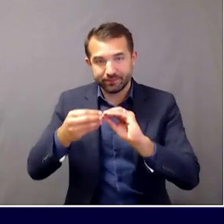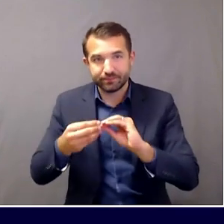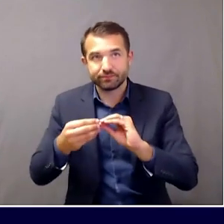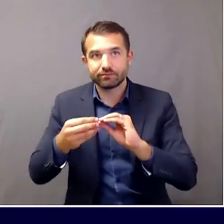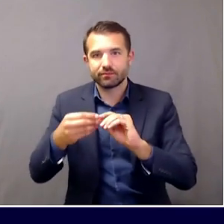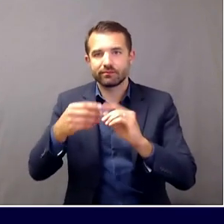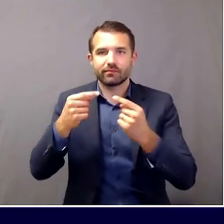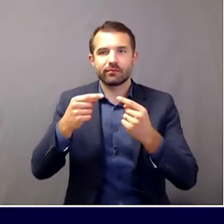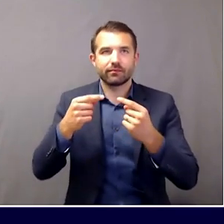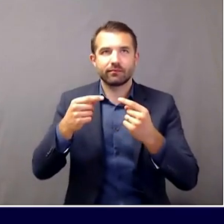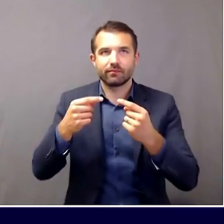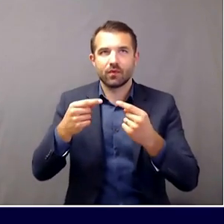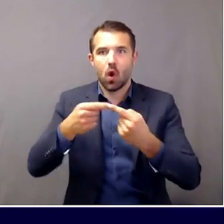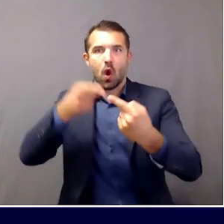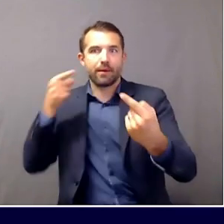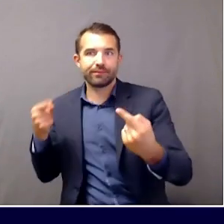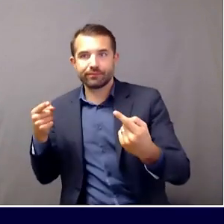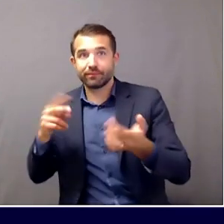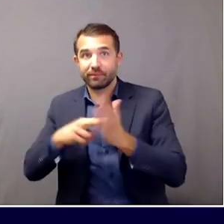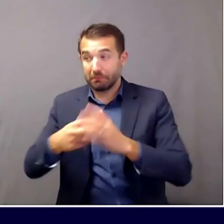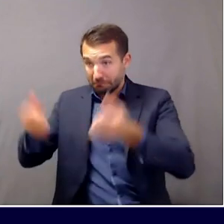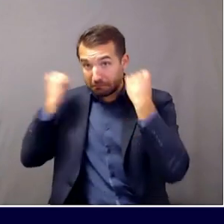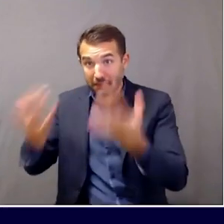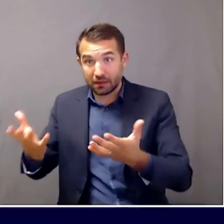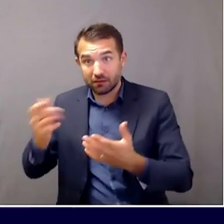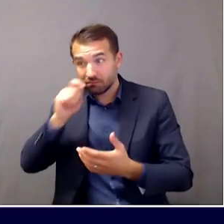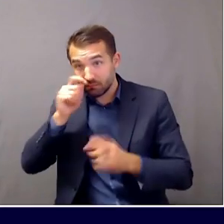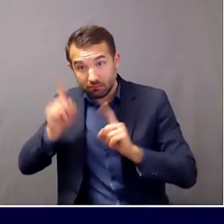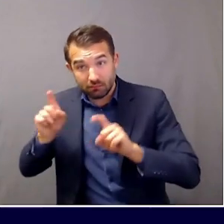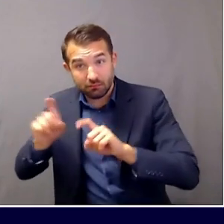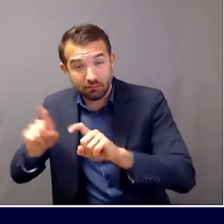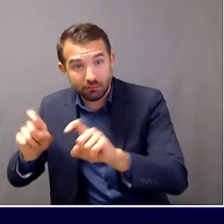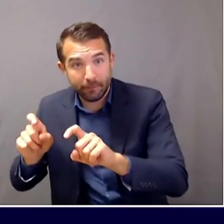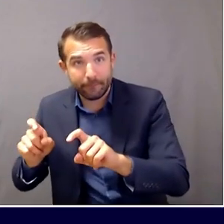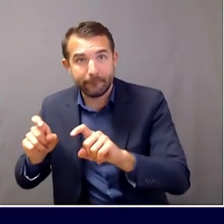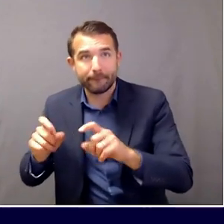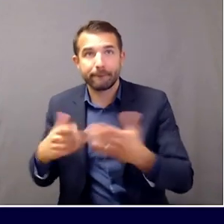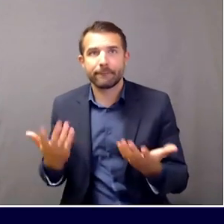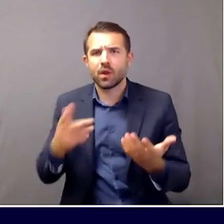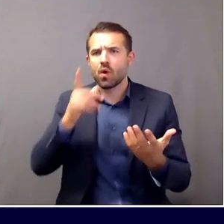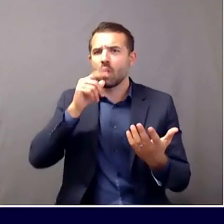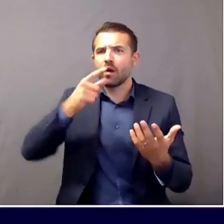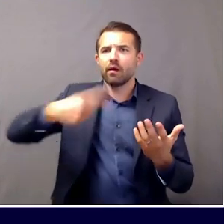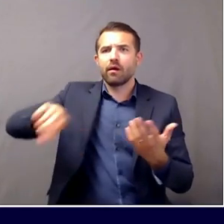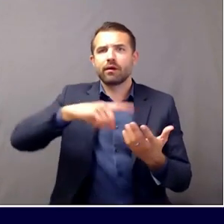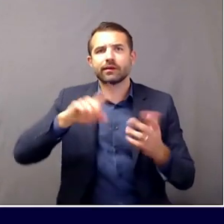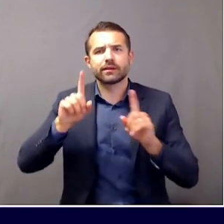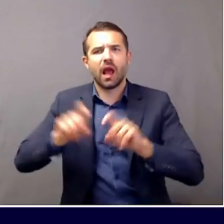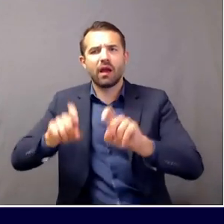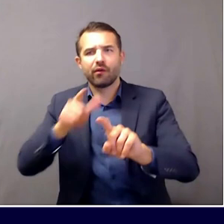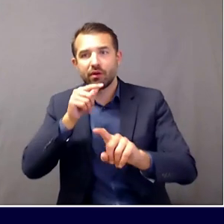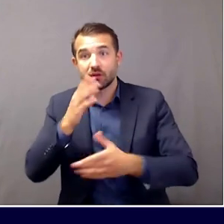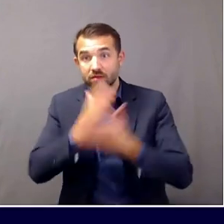lot of folks who are being tested. And then more importantly, the composition of who is being tested are folks who are not only